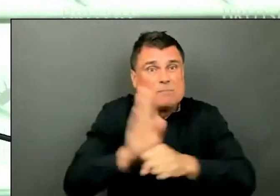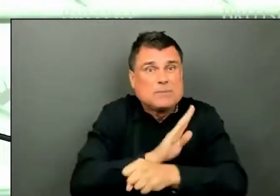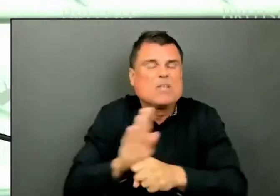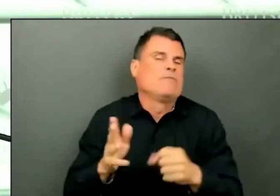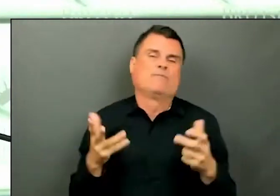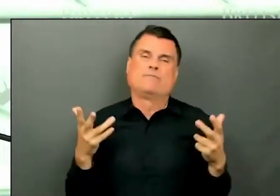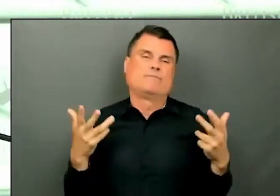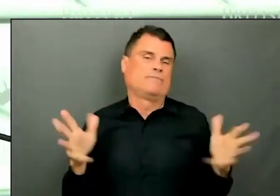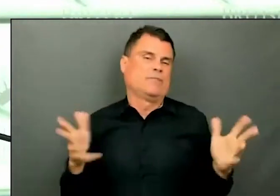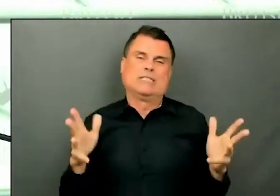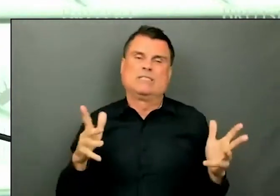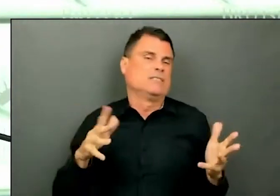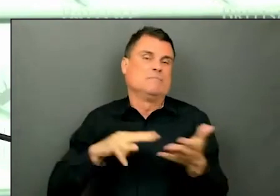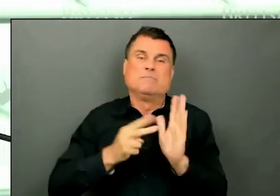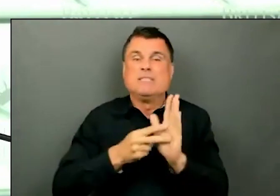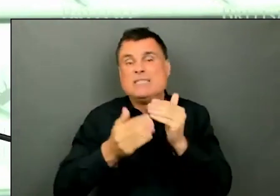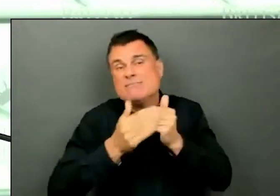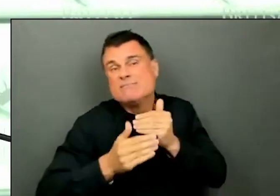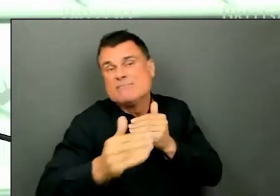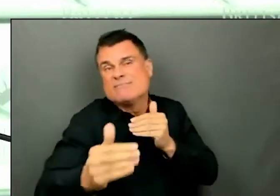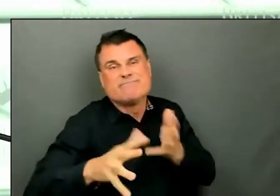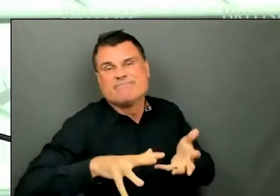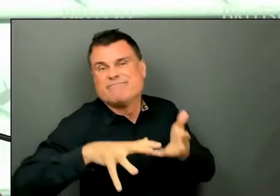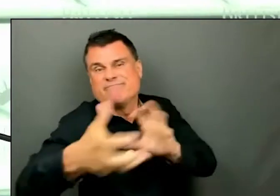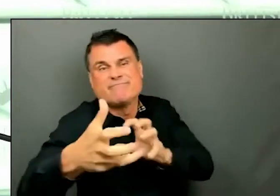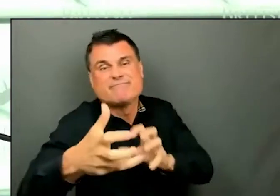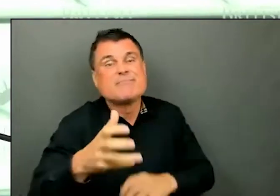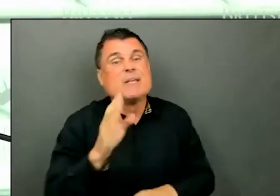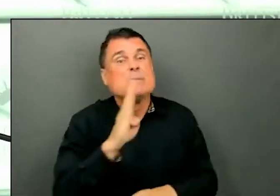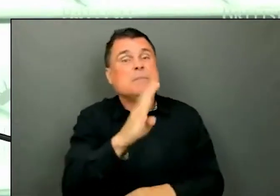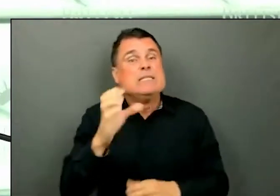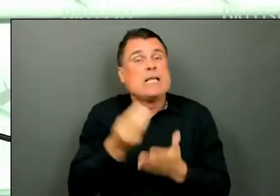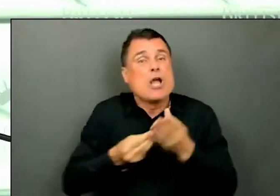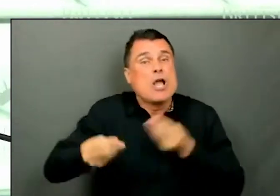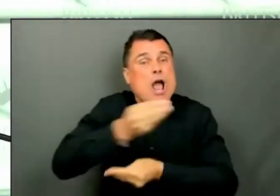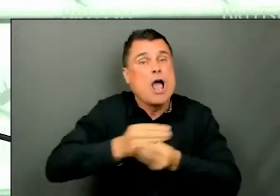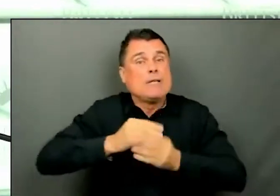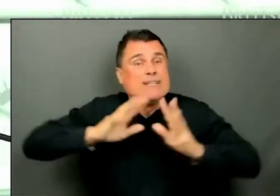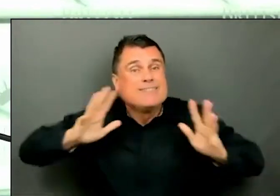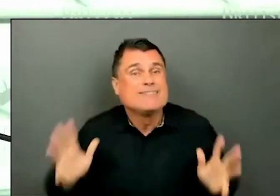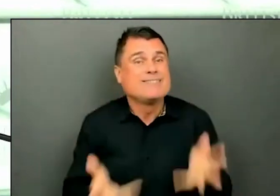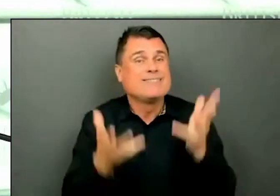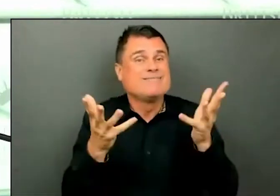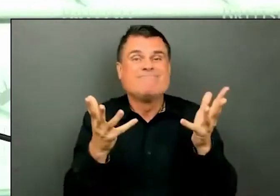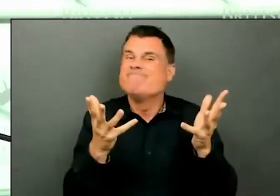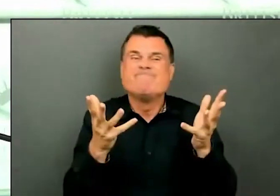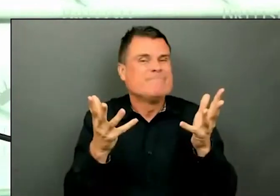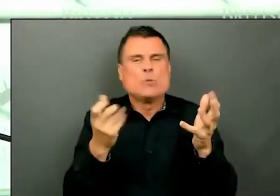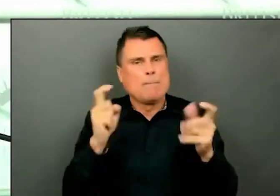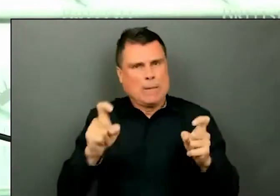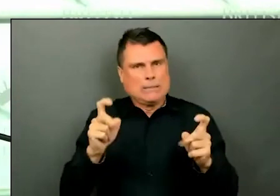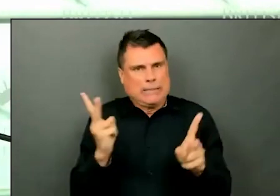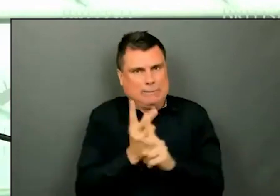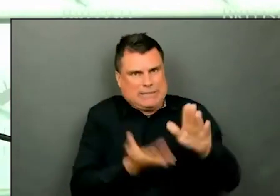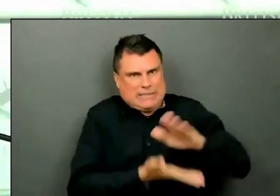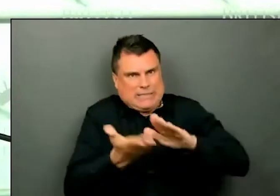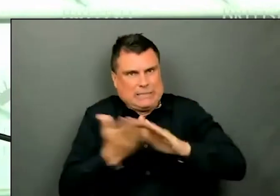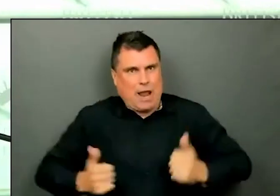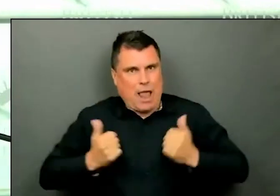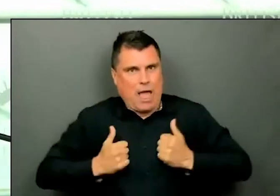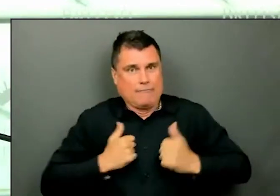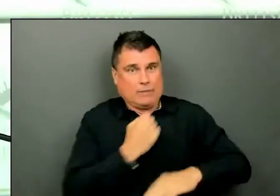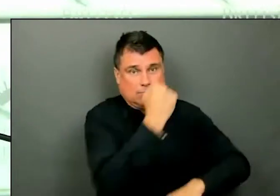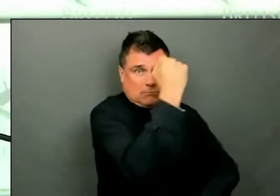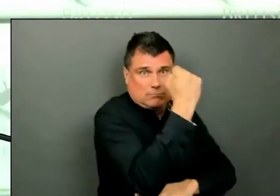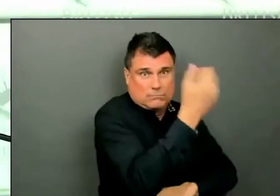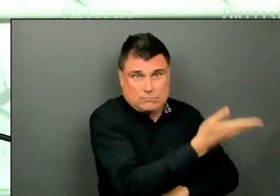recovery prospects and significantly impact jobs in the tourism sector. There is up to $50 million in supports,